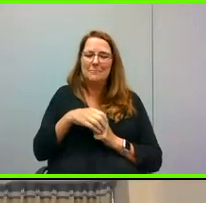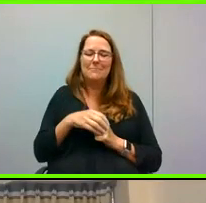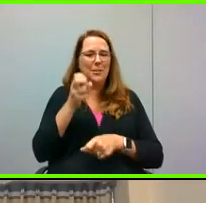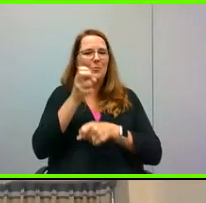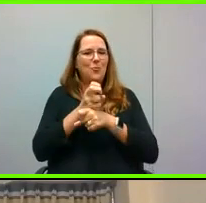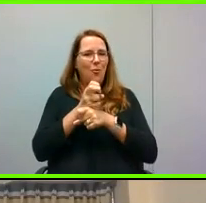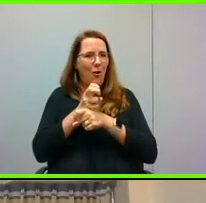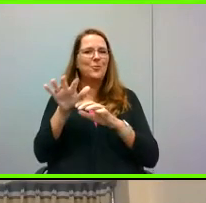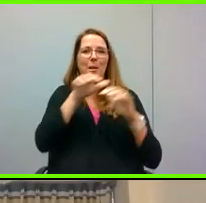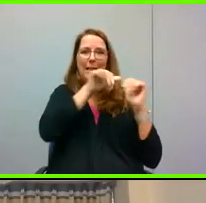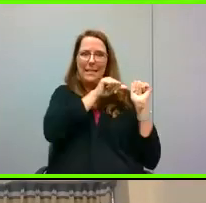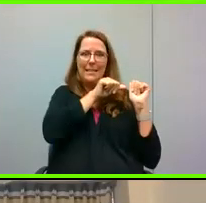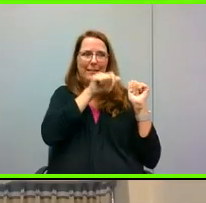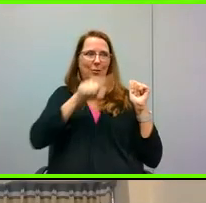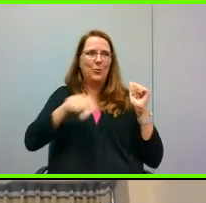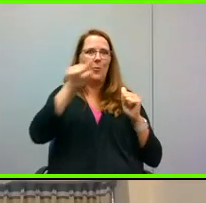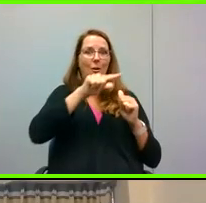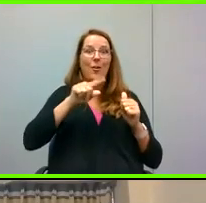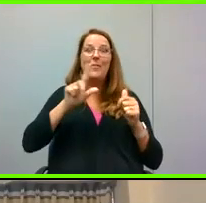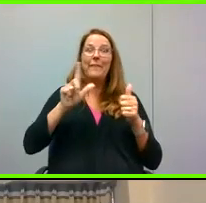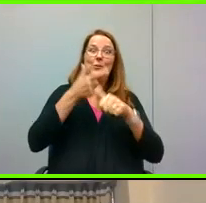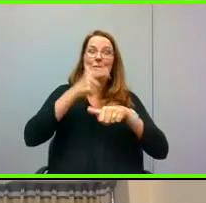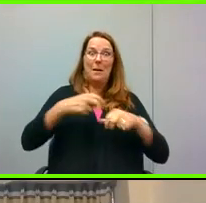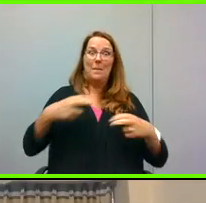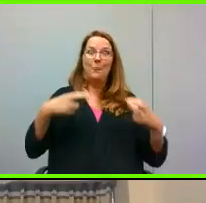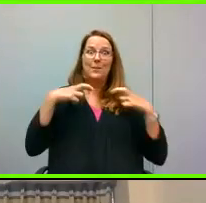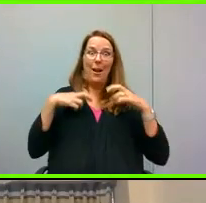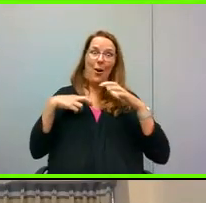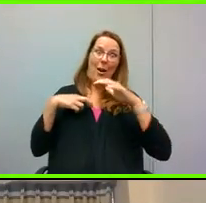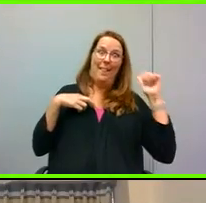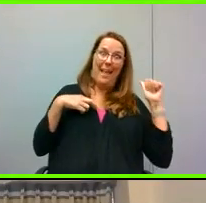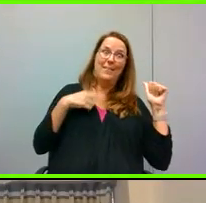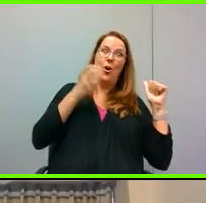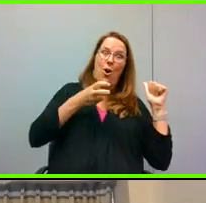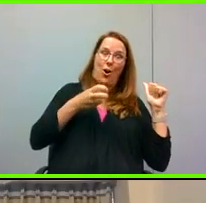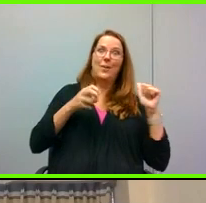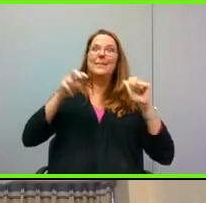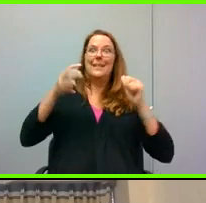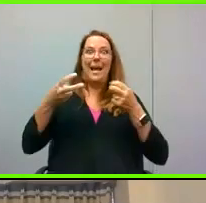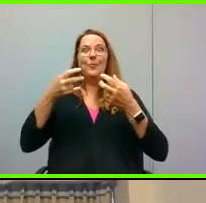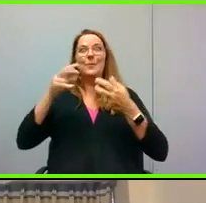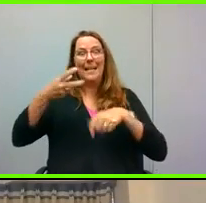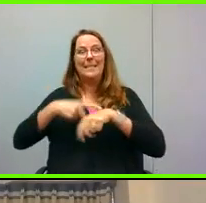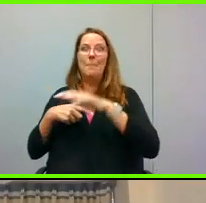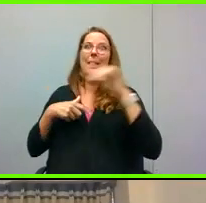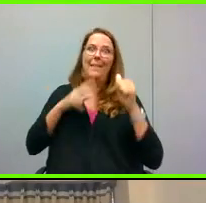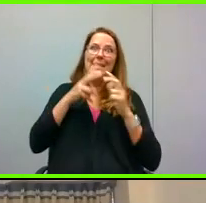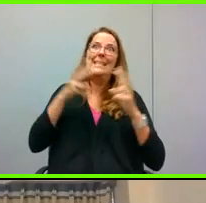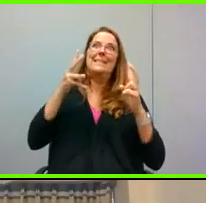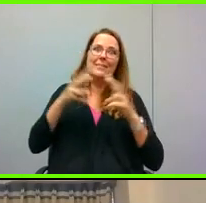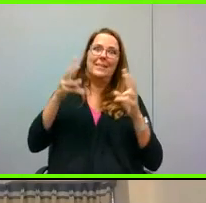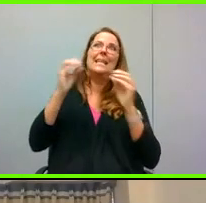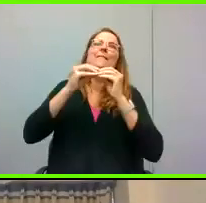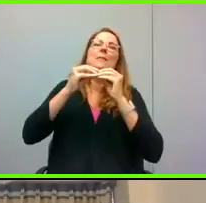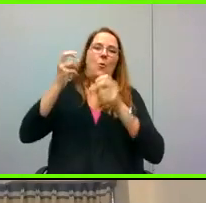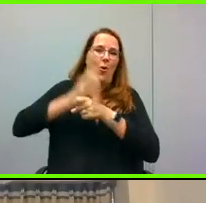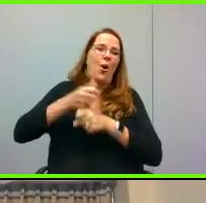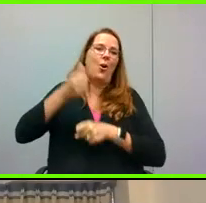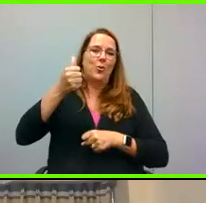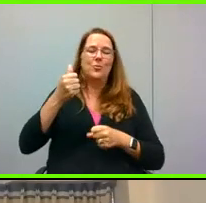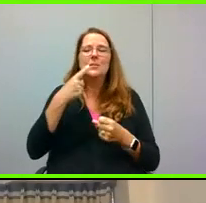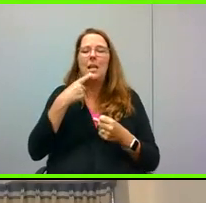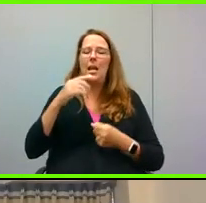all, to leave DARS the first time. It's even harder this time. Saying goodbye is very, very, very, very